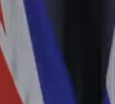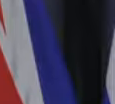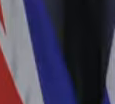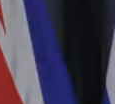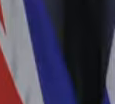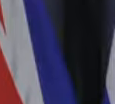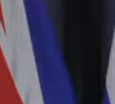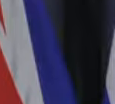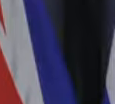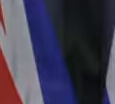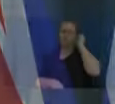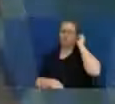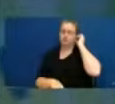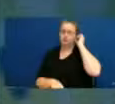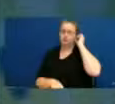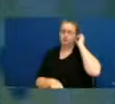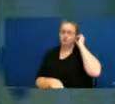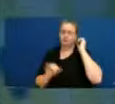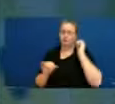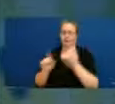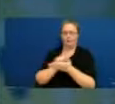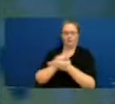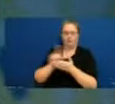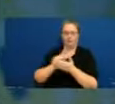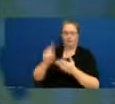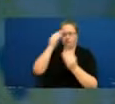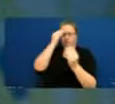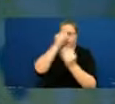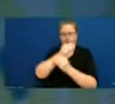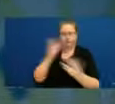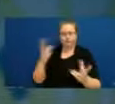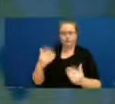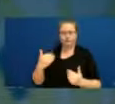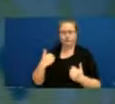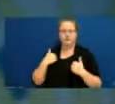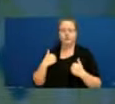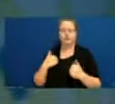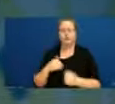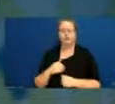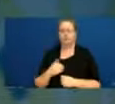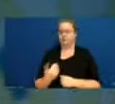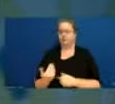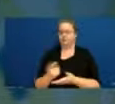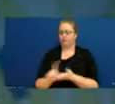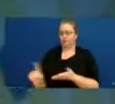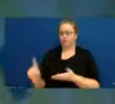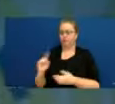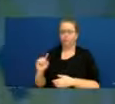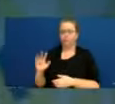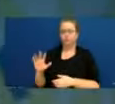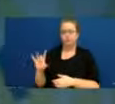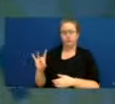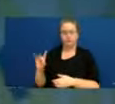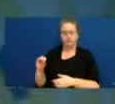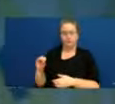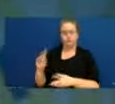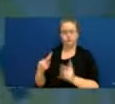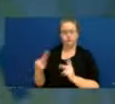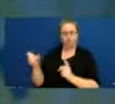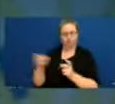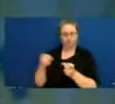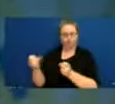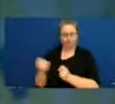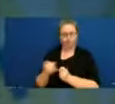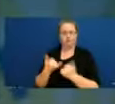tracing, and we've been reporting on this every week. Last week we had announced we'd hired 580 people in